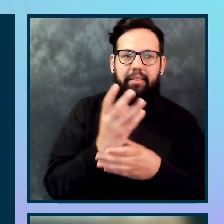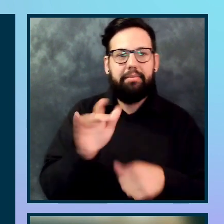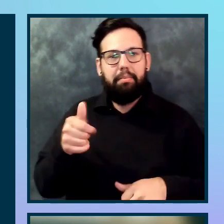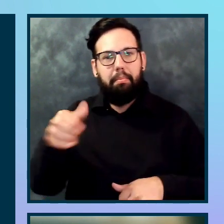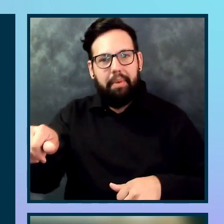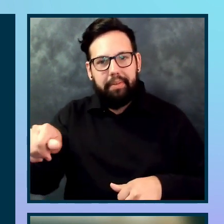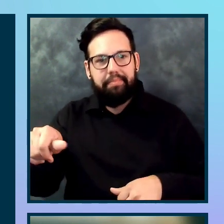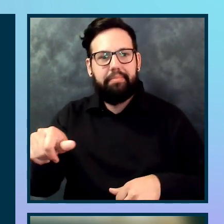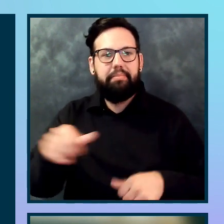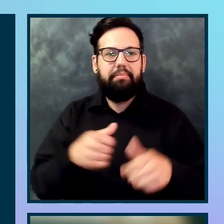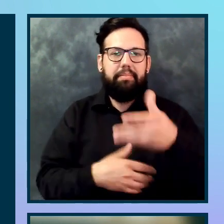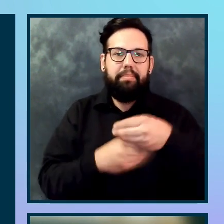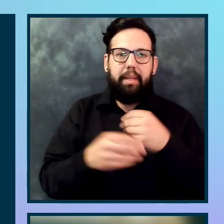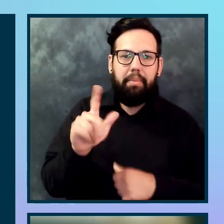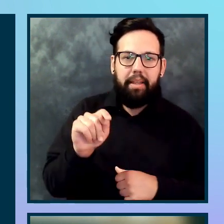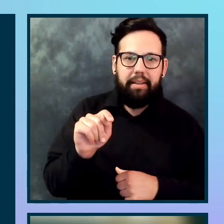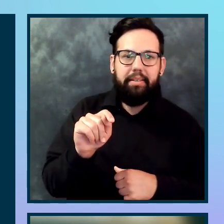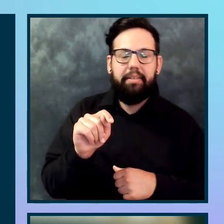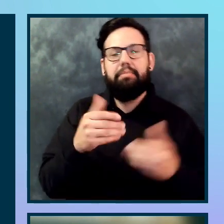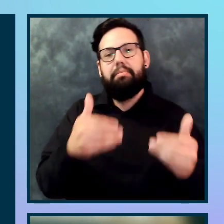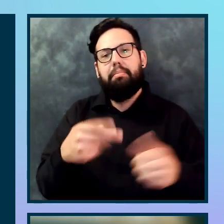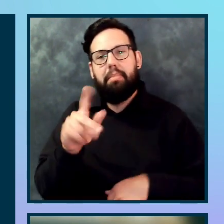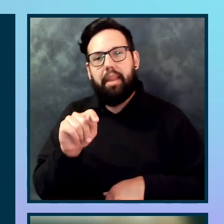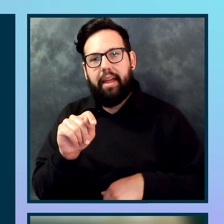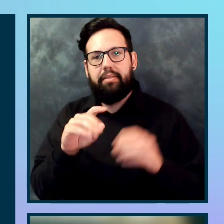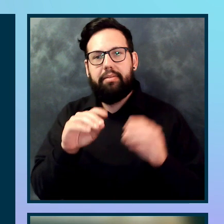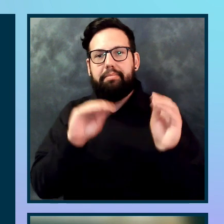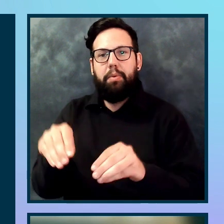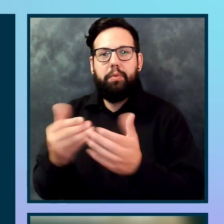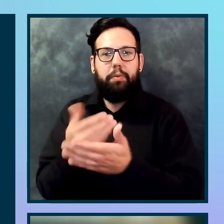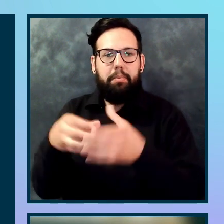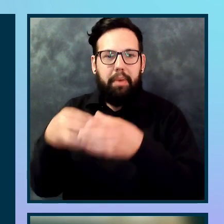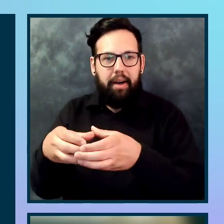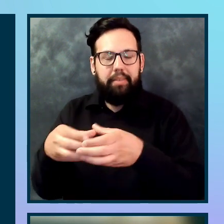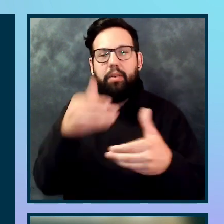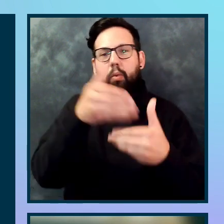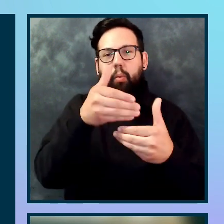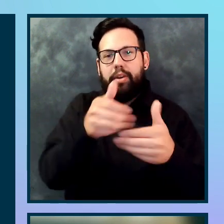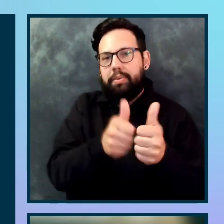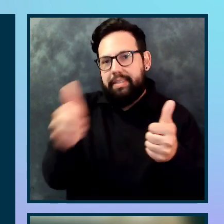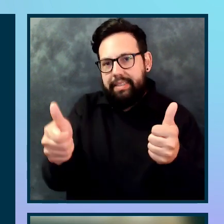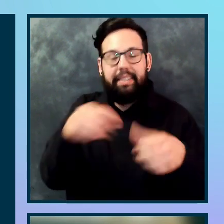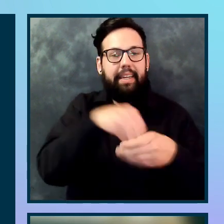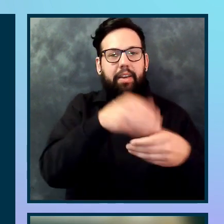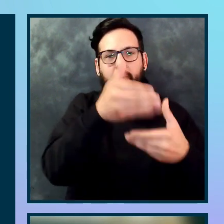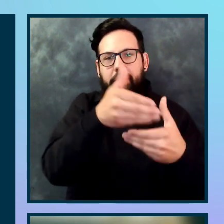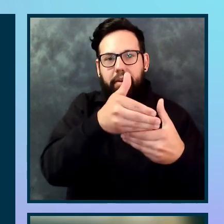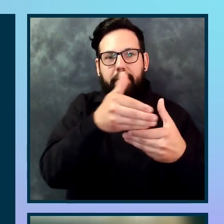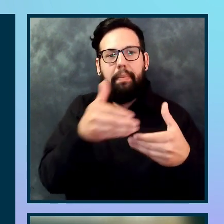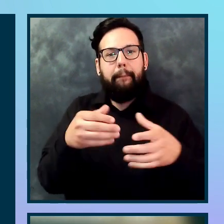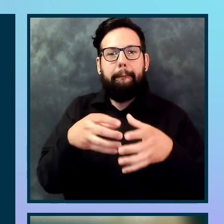Add plant. Plant is repotted. Circle. Image. Window distance. In window. 0 inch. Pot